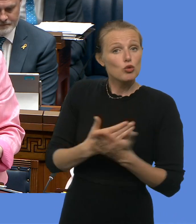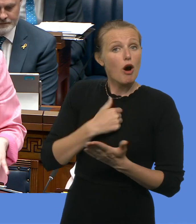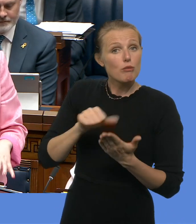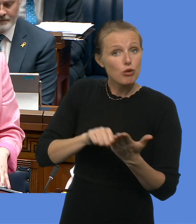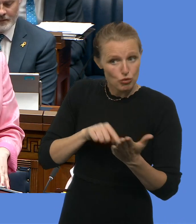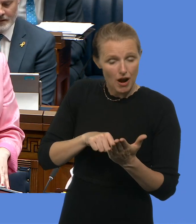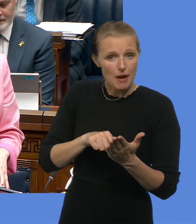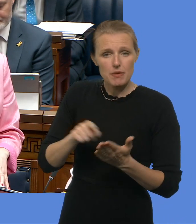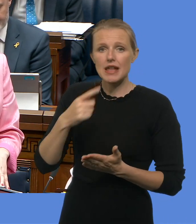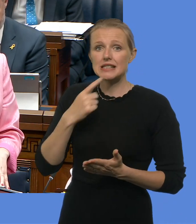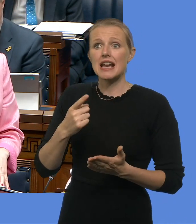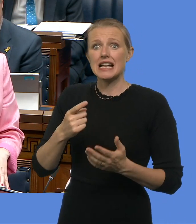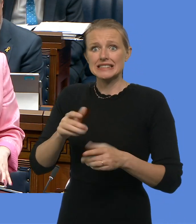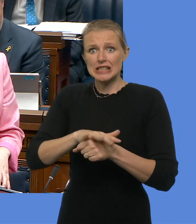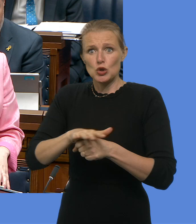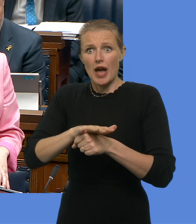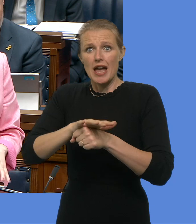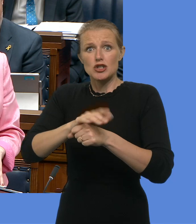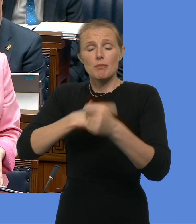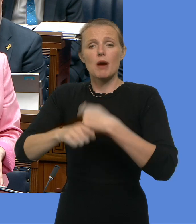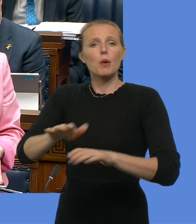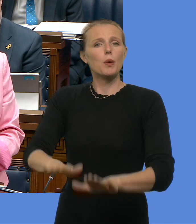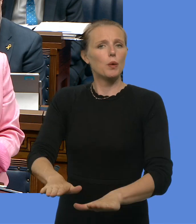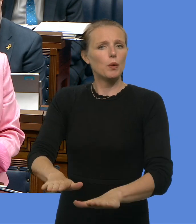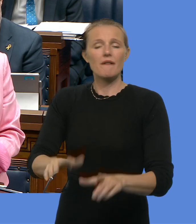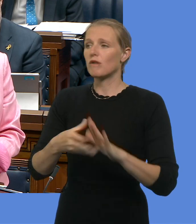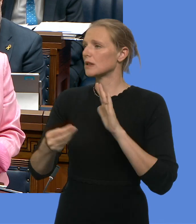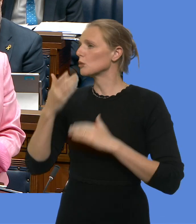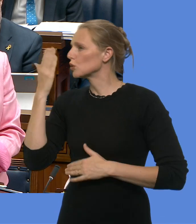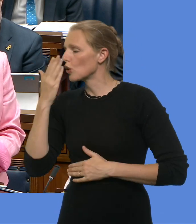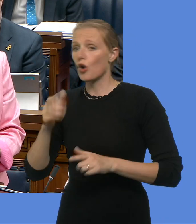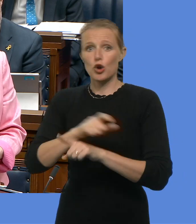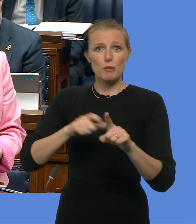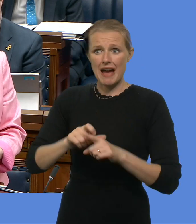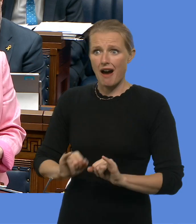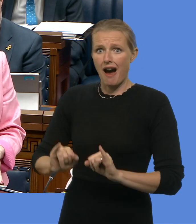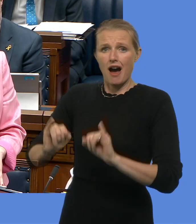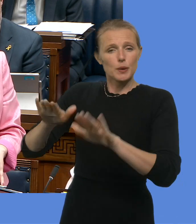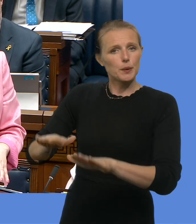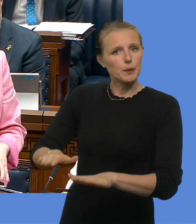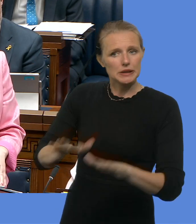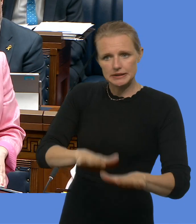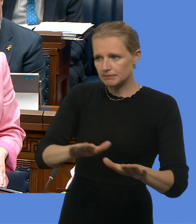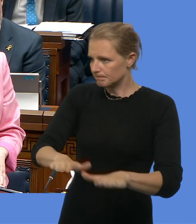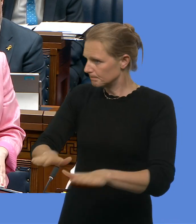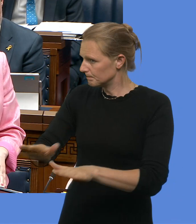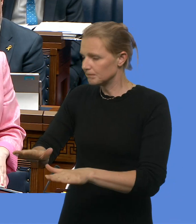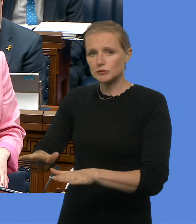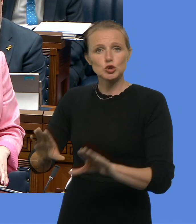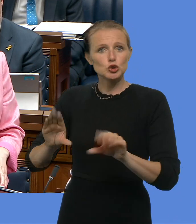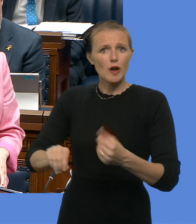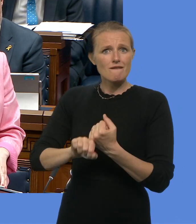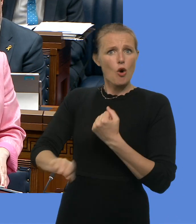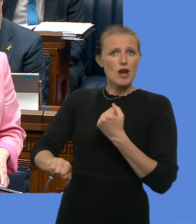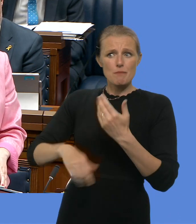and how that de-escalates situations in the classroom, in schools, within the community, and how that avoids in that situation getting to the point where it